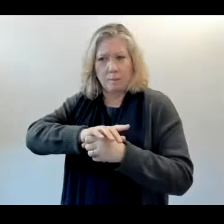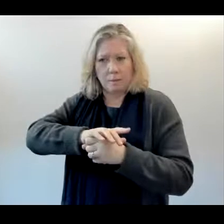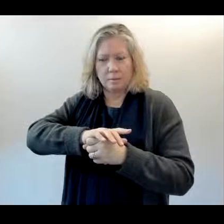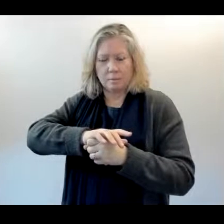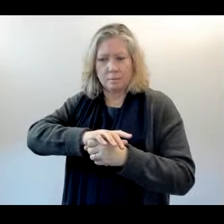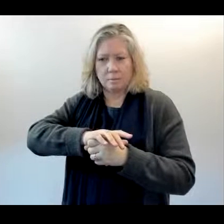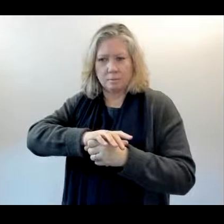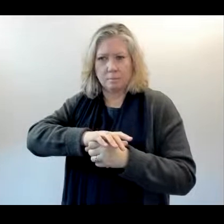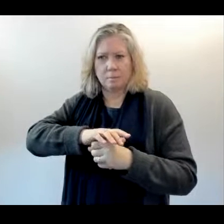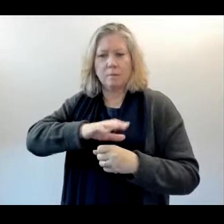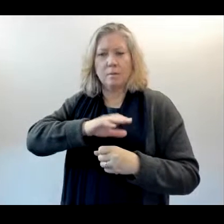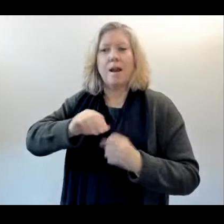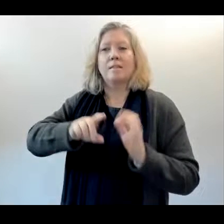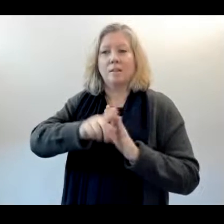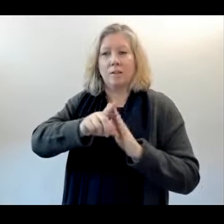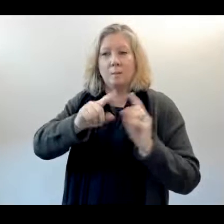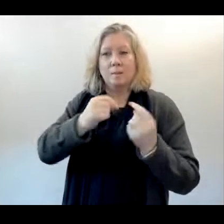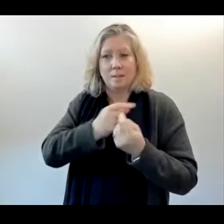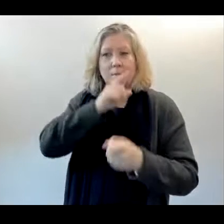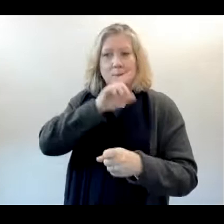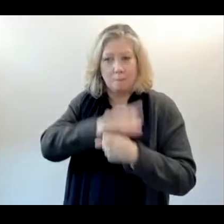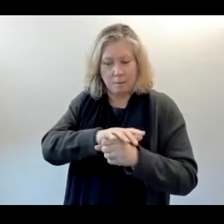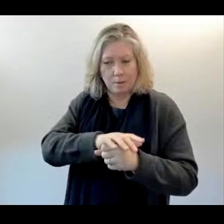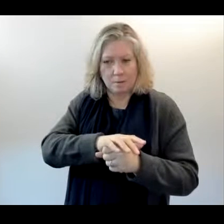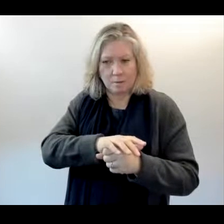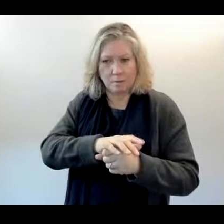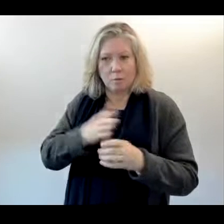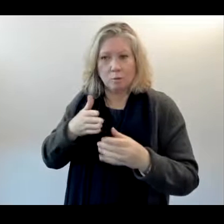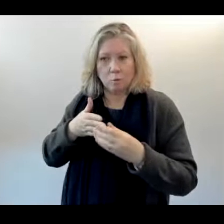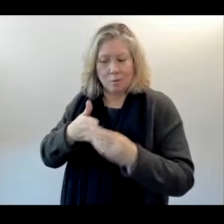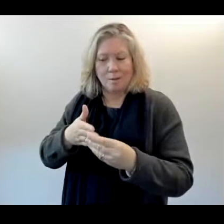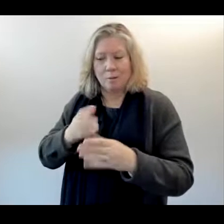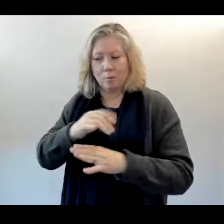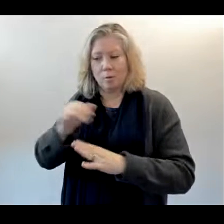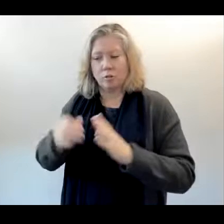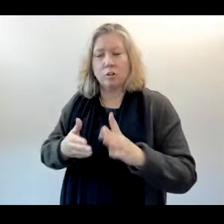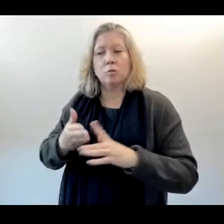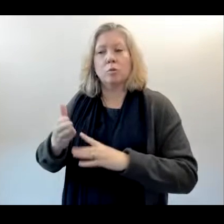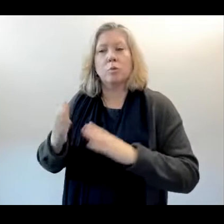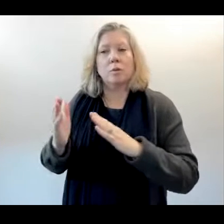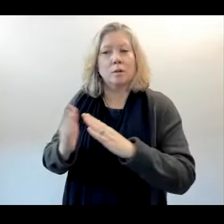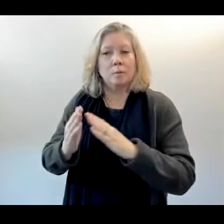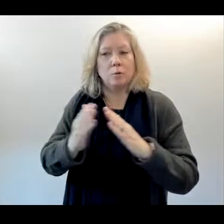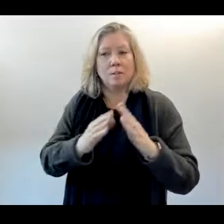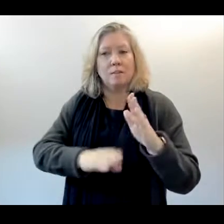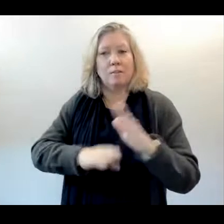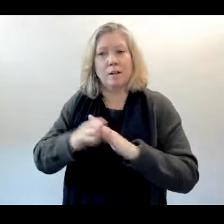to take those projects similarly through the community's development review panel process?